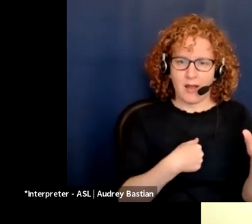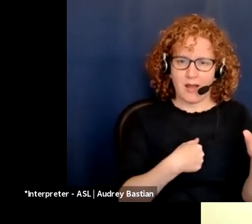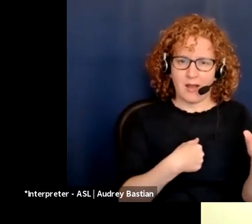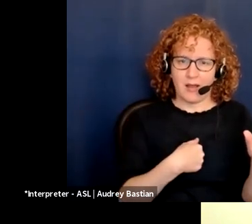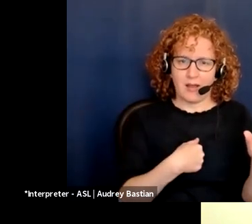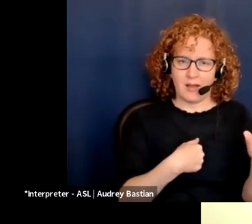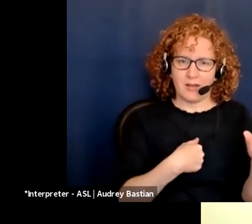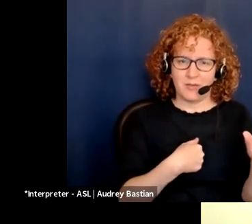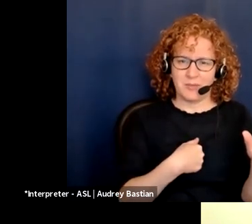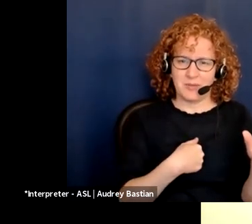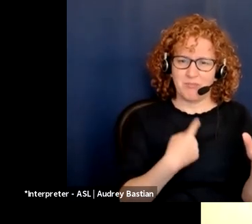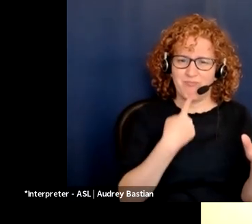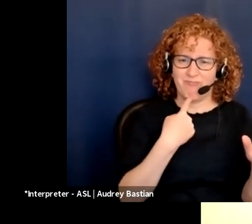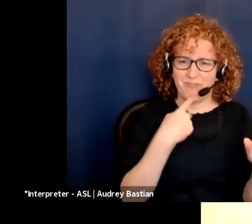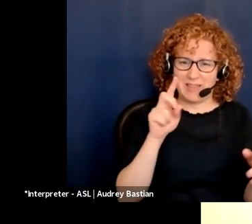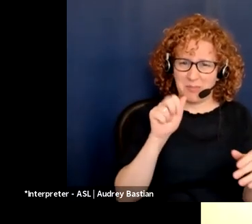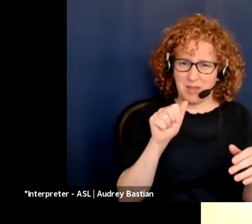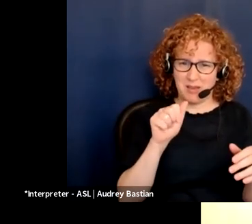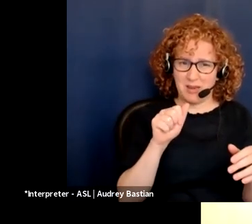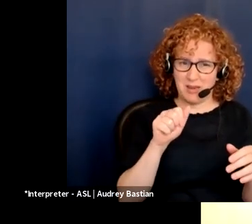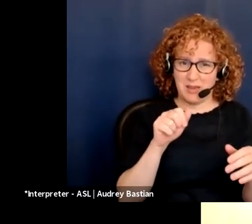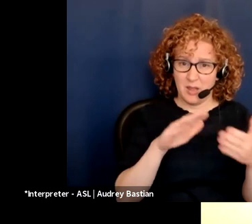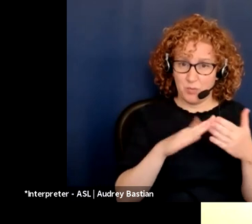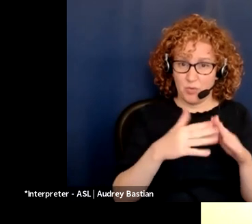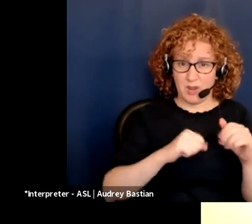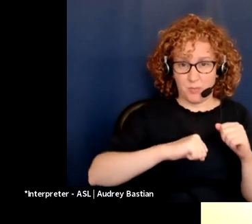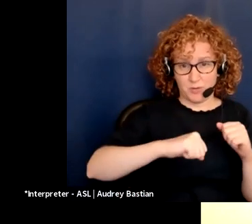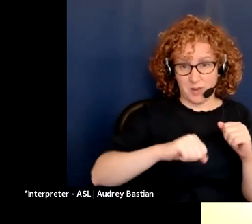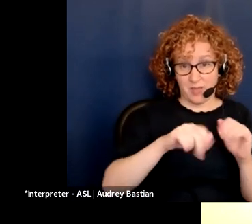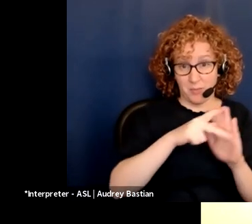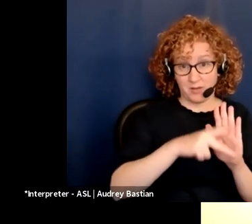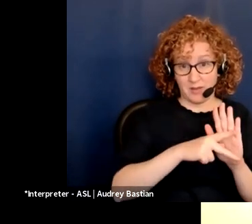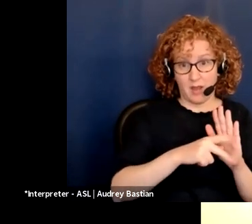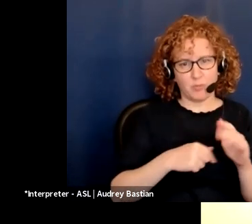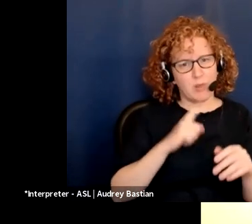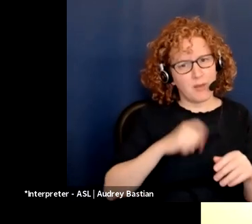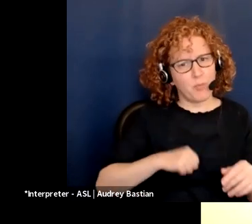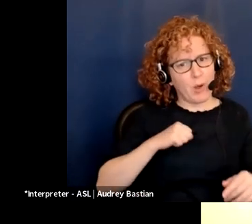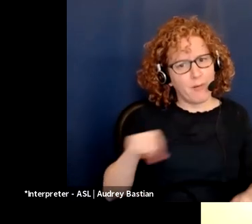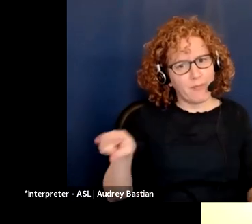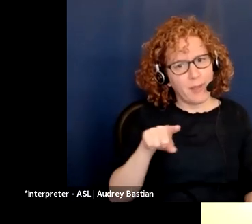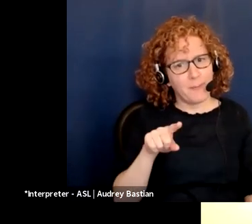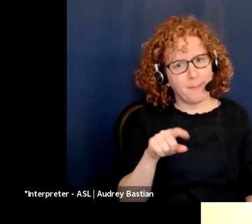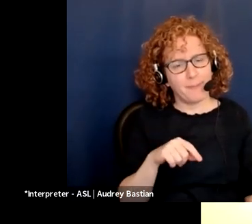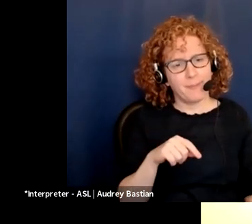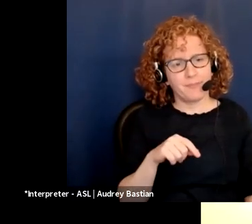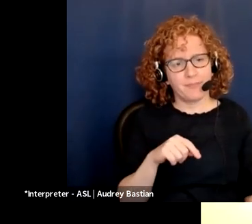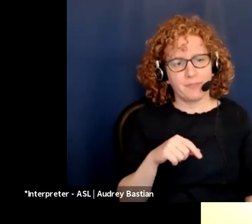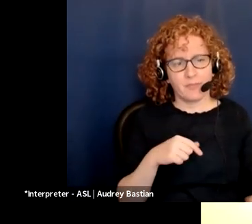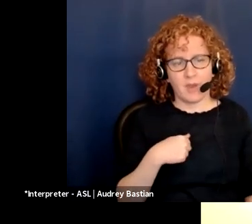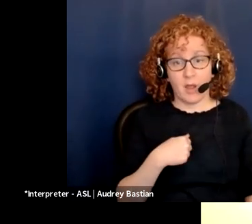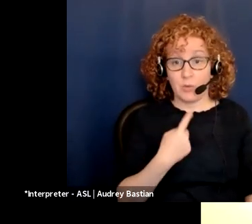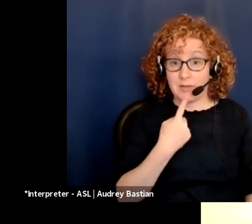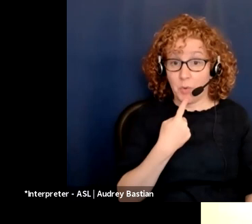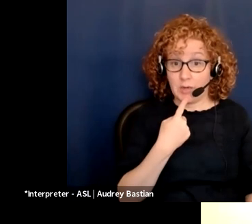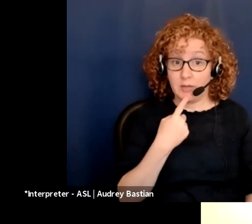the disability community pushed back on the policy. I was super proud of them. I was disappointed that we